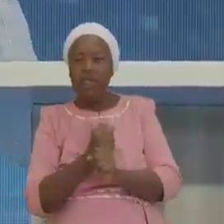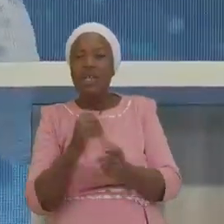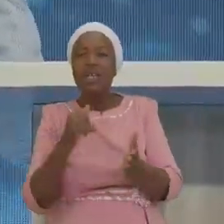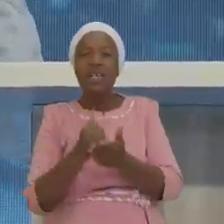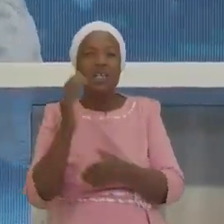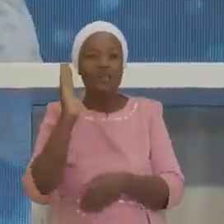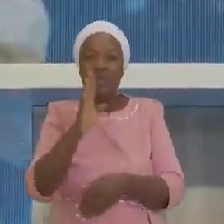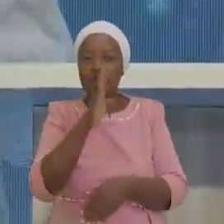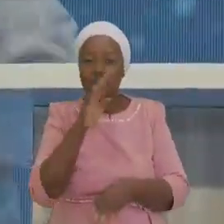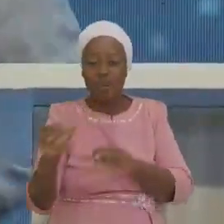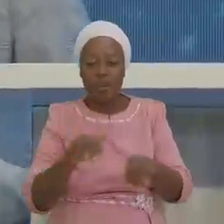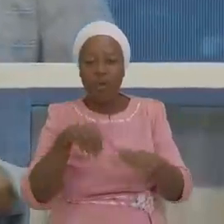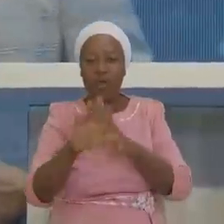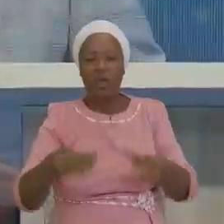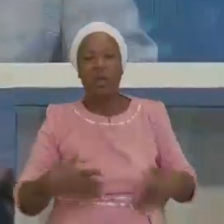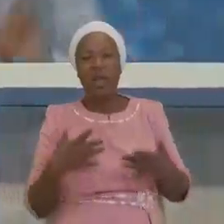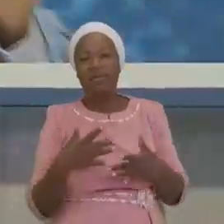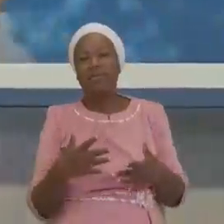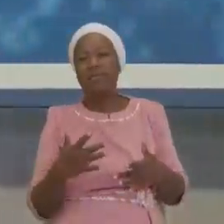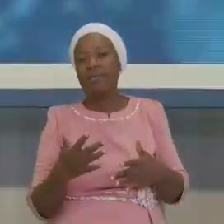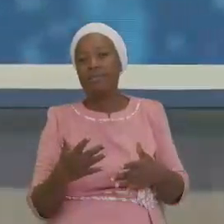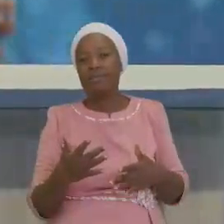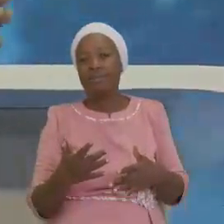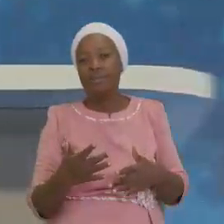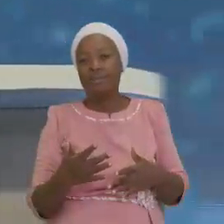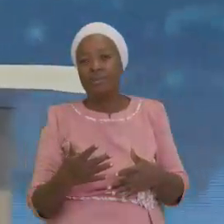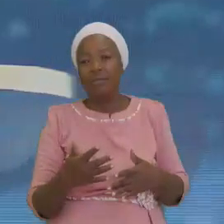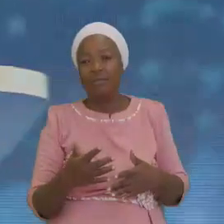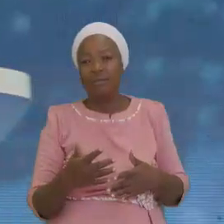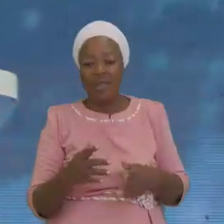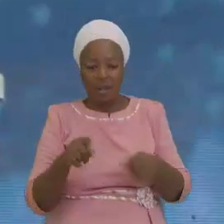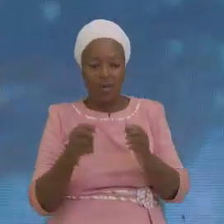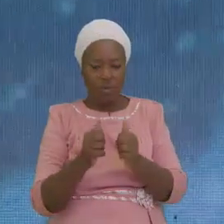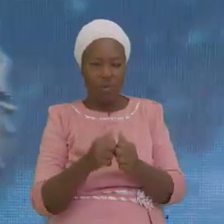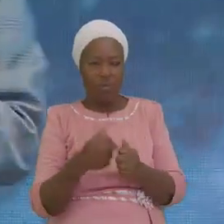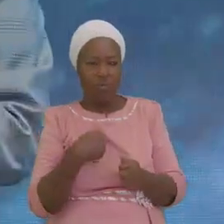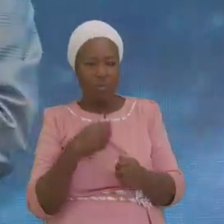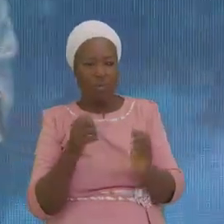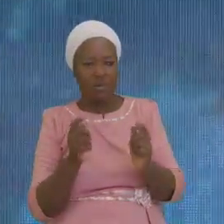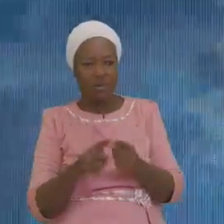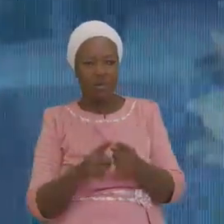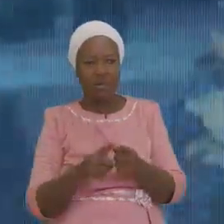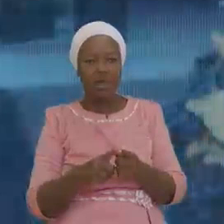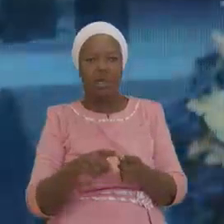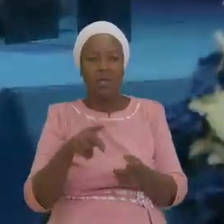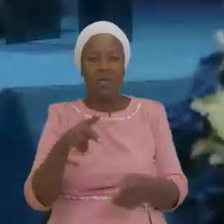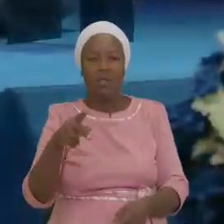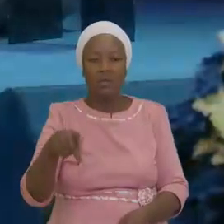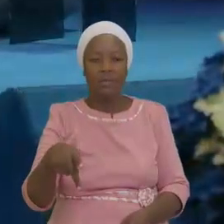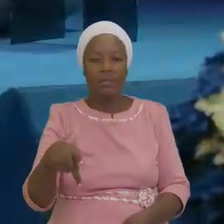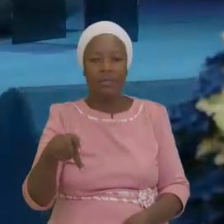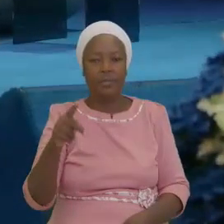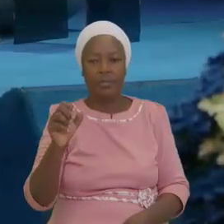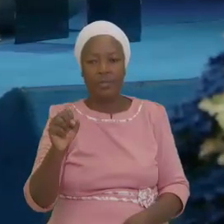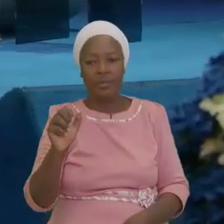done in your life. Go with me to Psalm 72. And I'm reading here